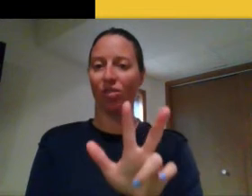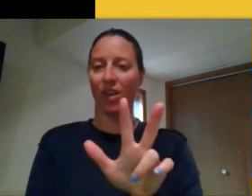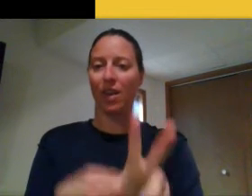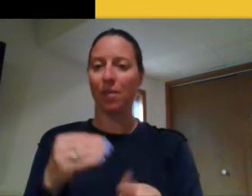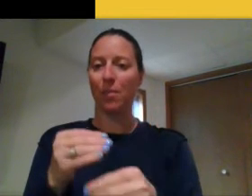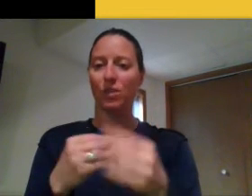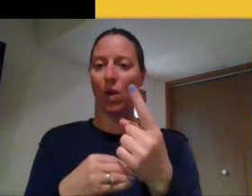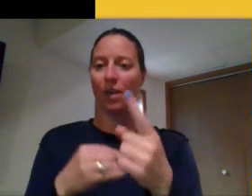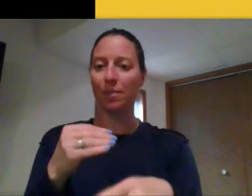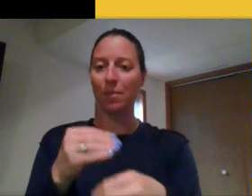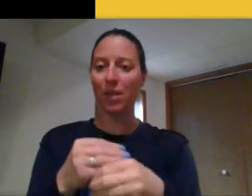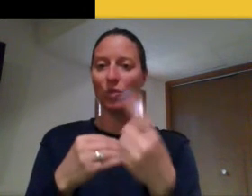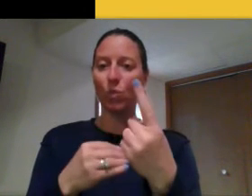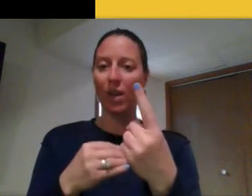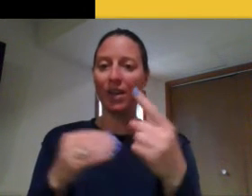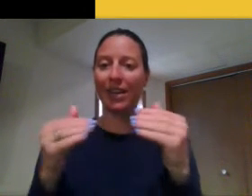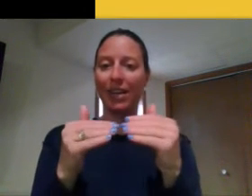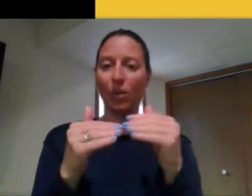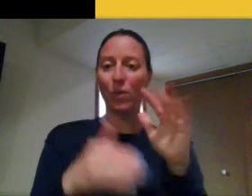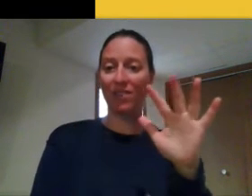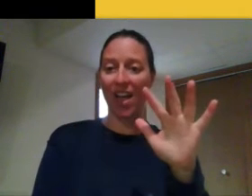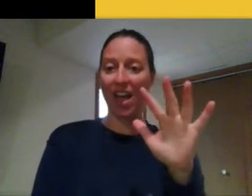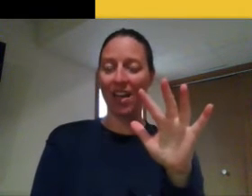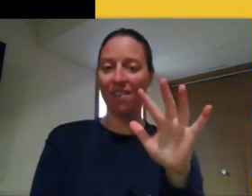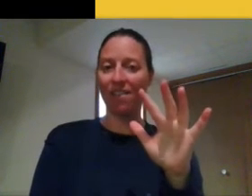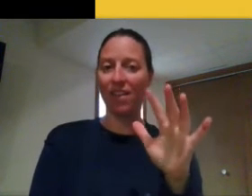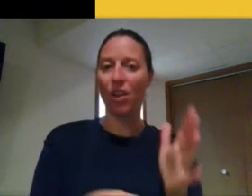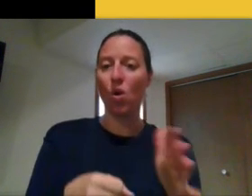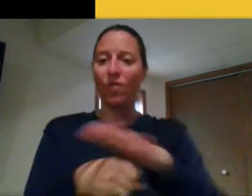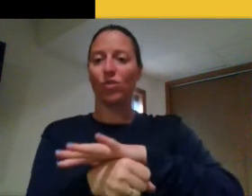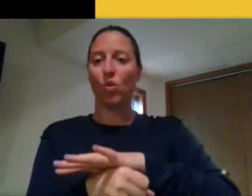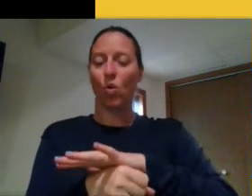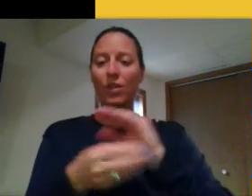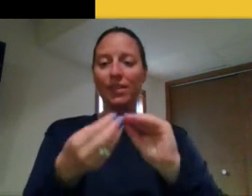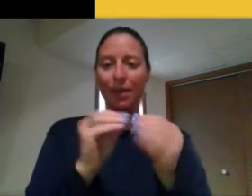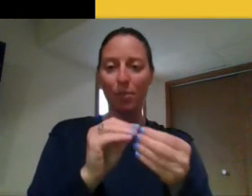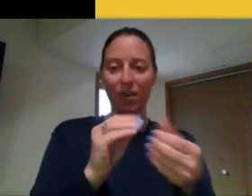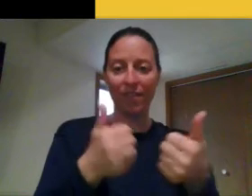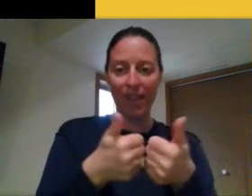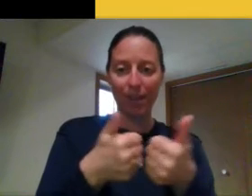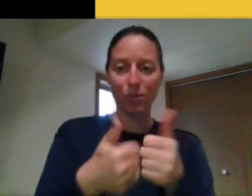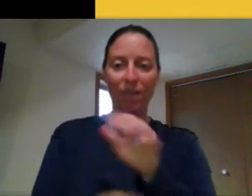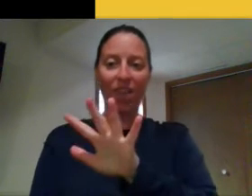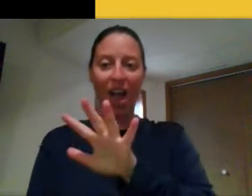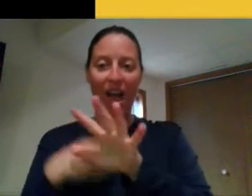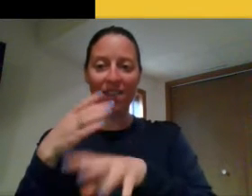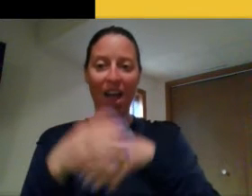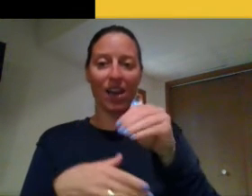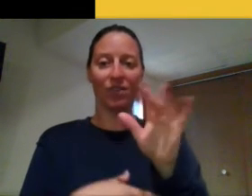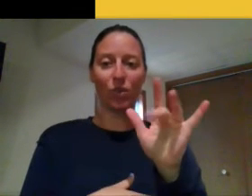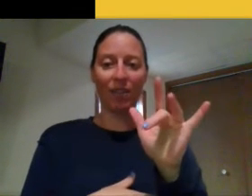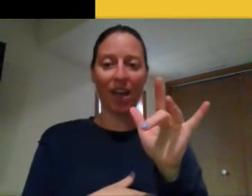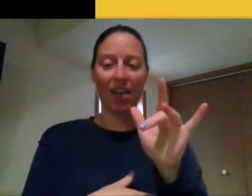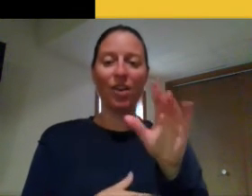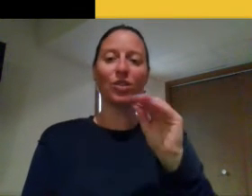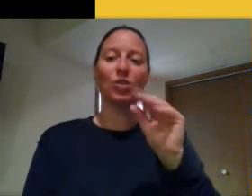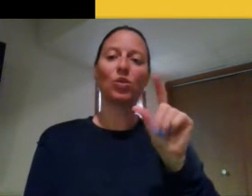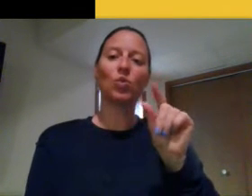3 + 1 + 1 = 5. And that goes over the total number of games, so 5 out of 25, which is 20%.